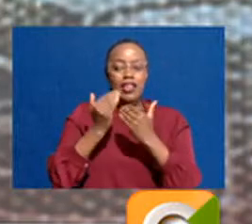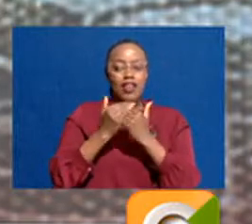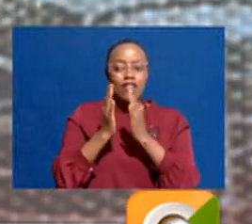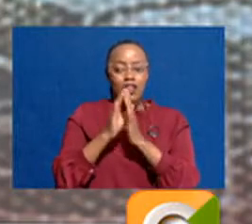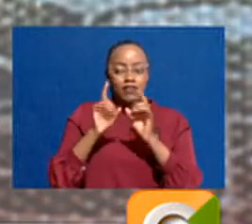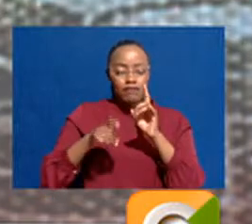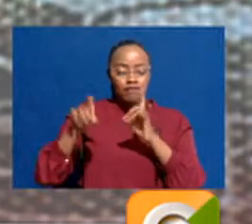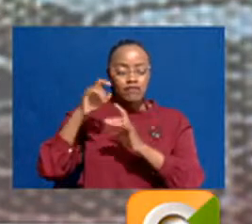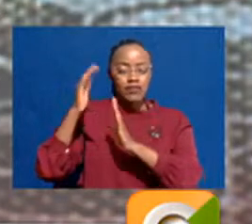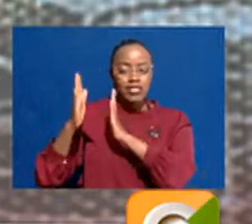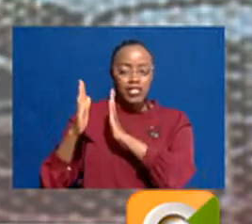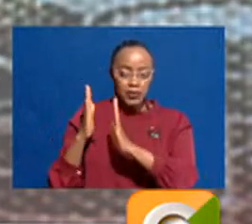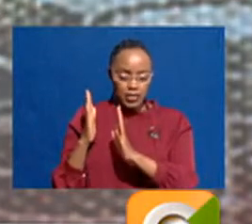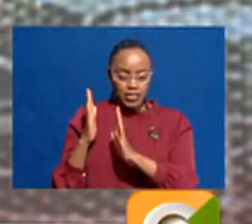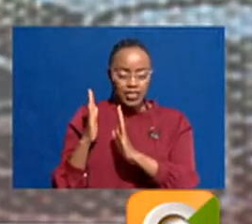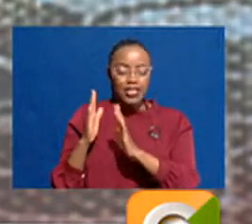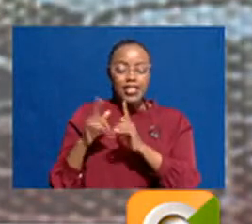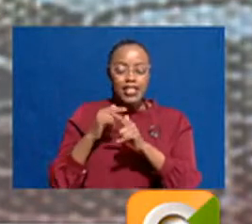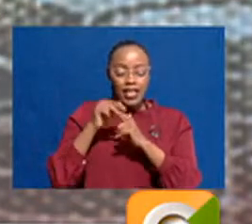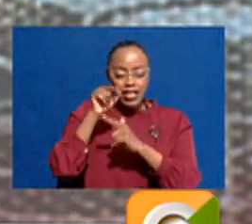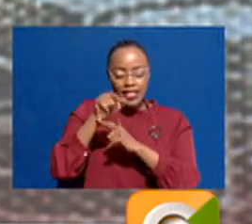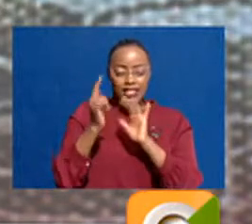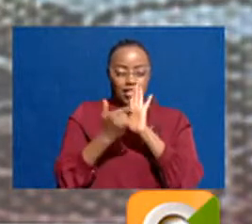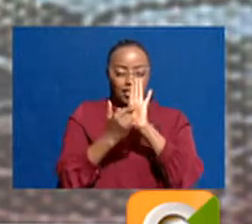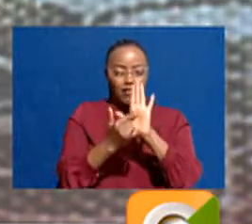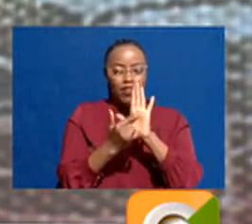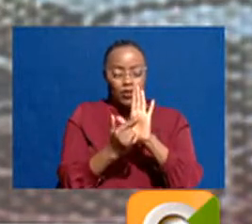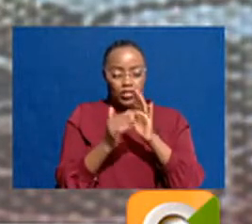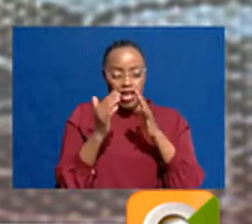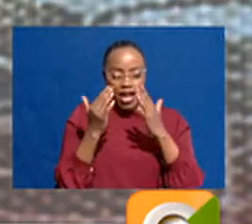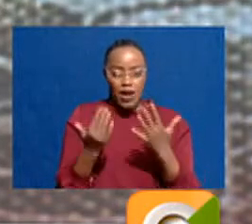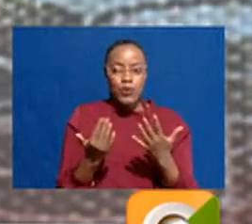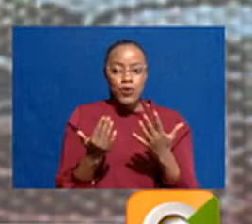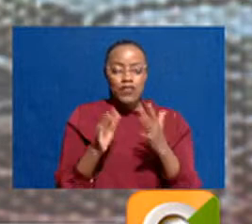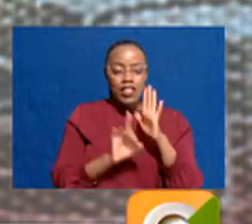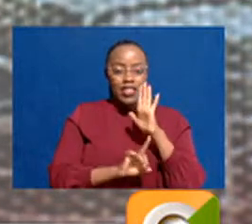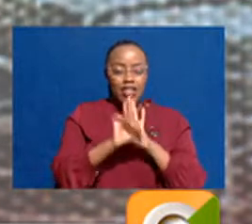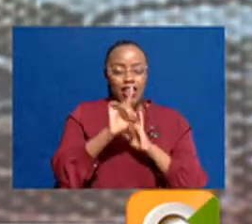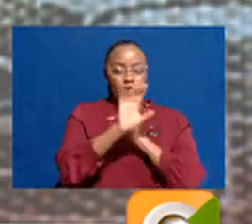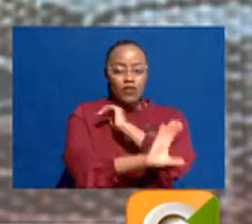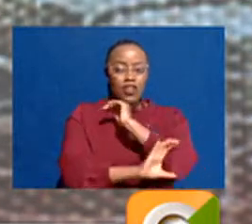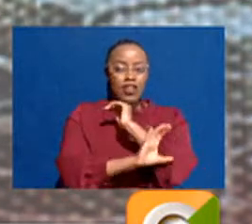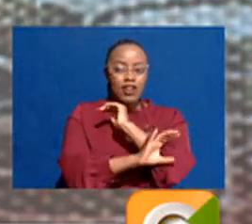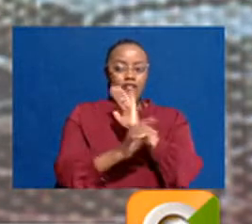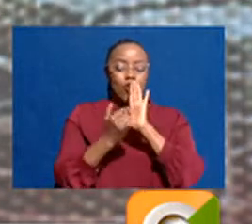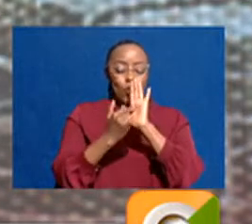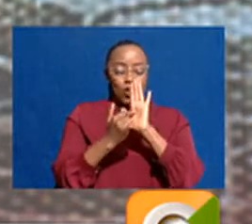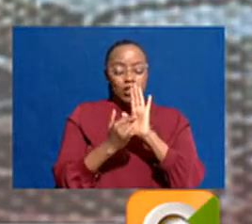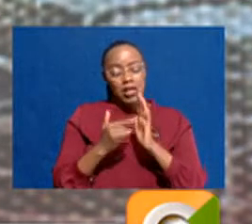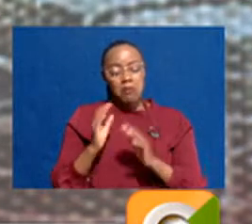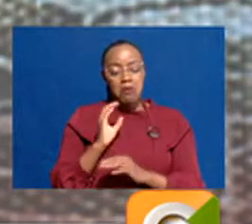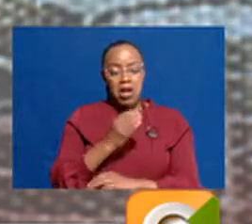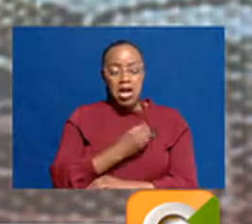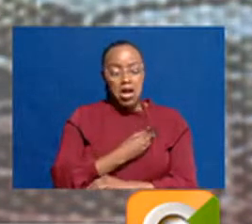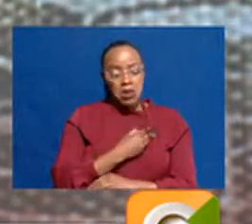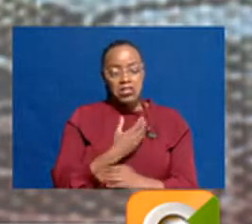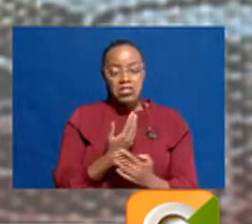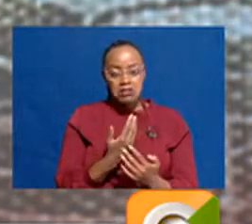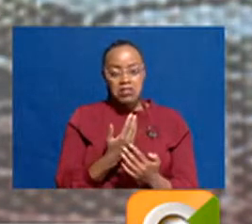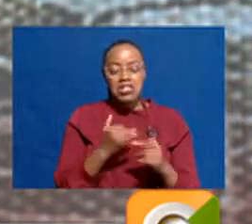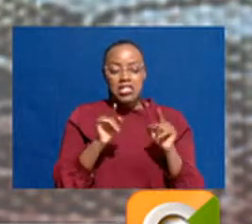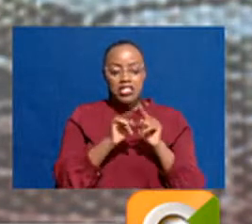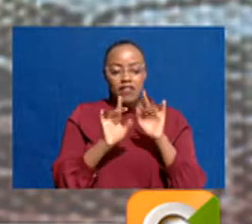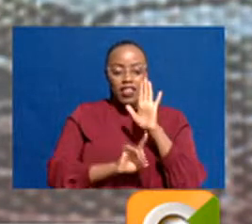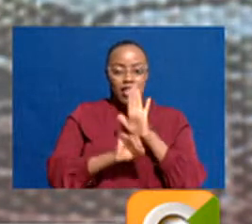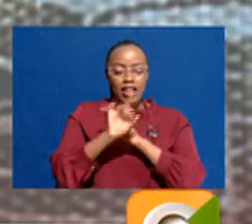increasing security. Mm-hmm. And that is reflective of a developing country such as ours. So in the